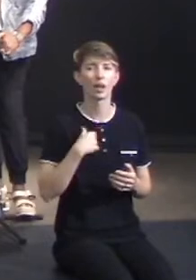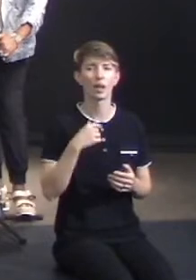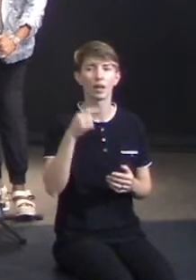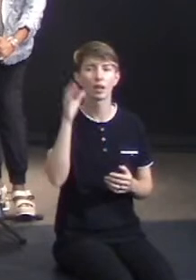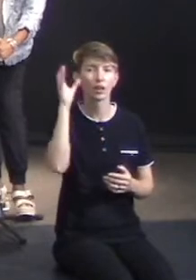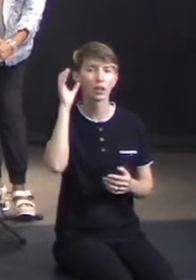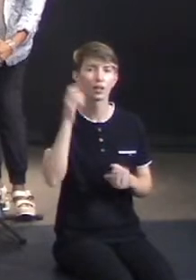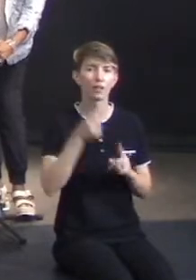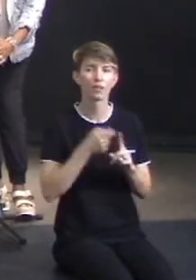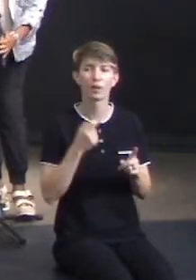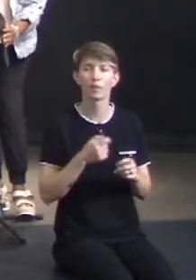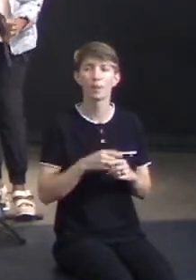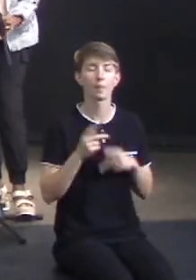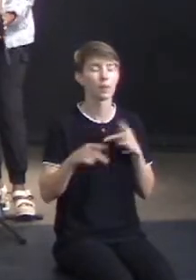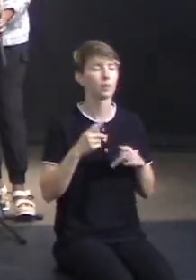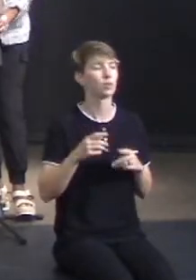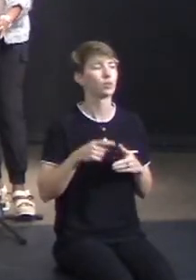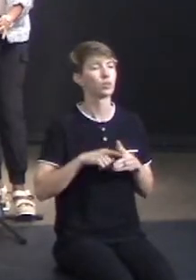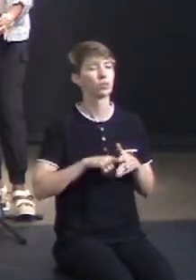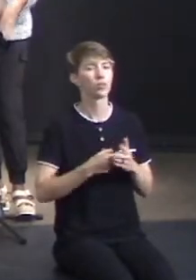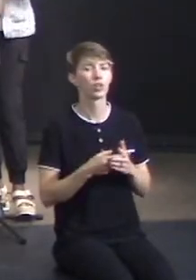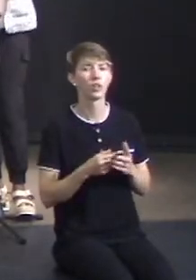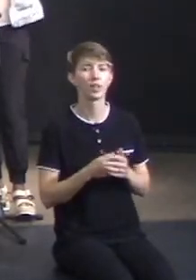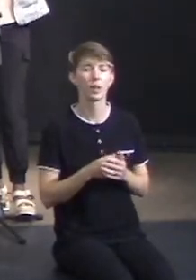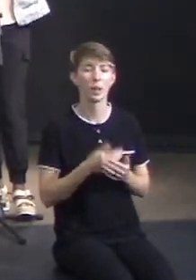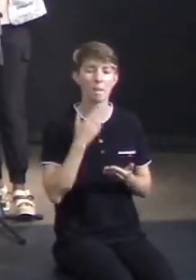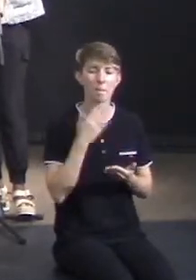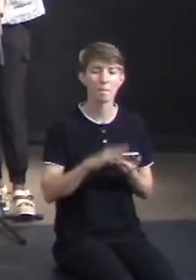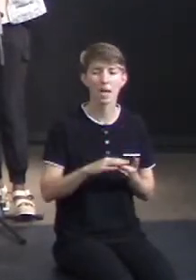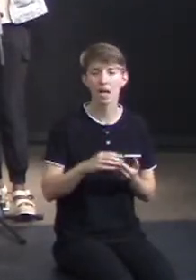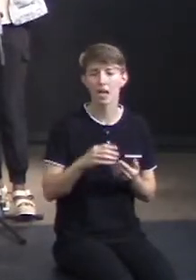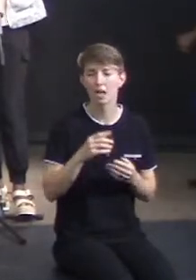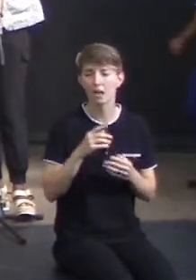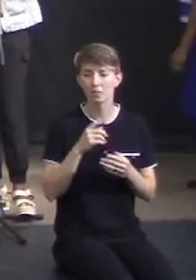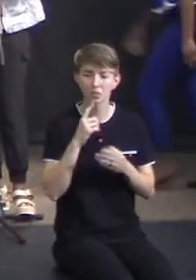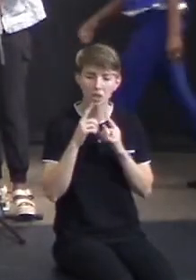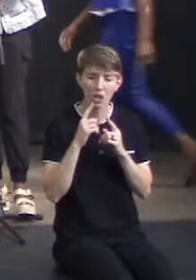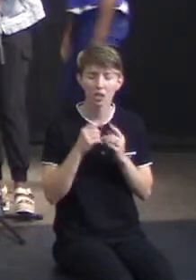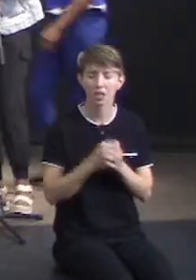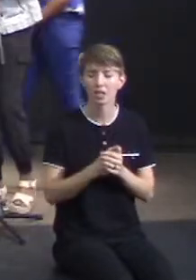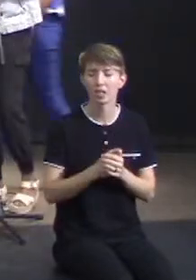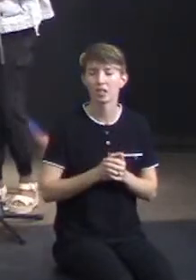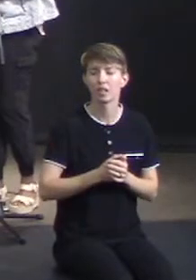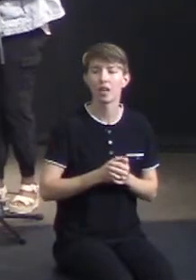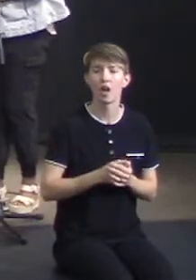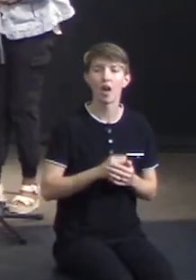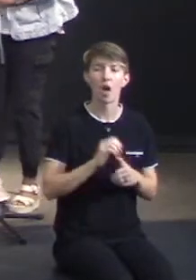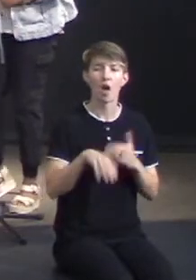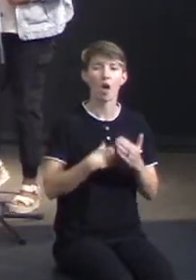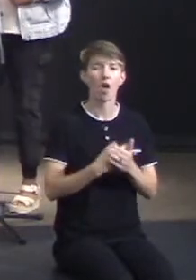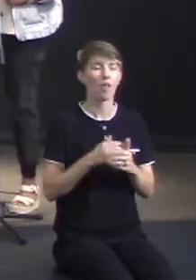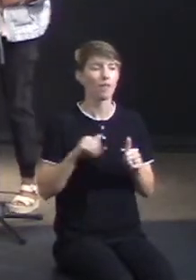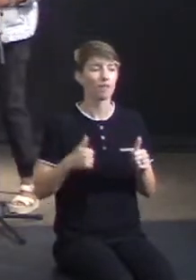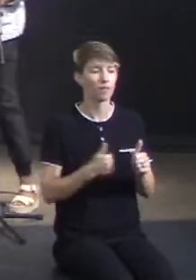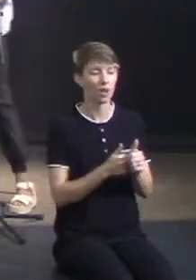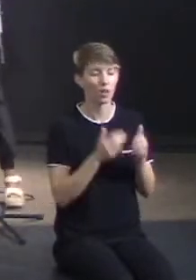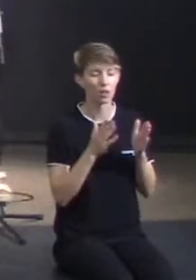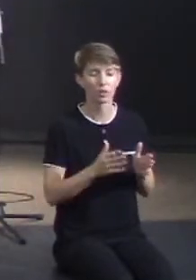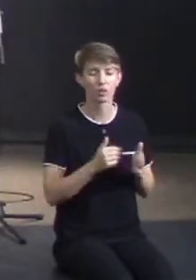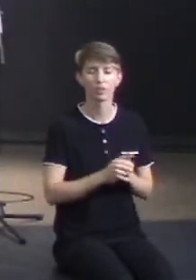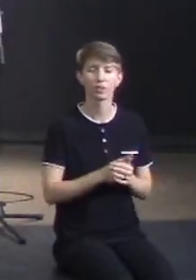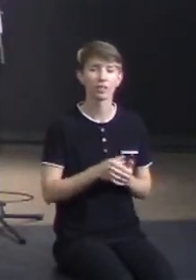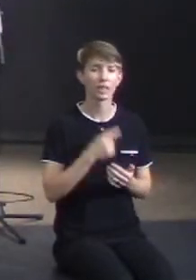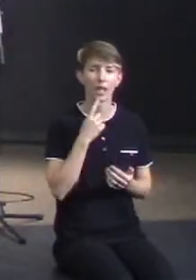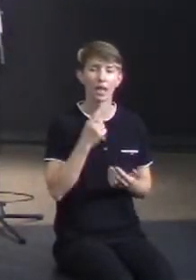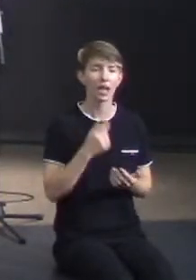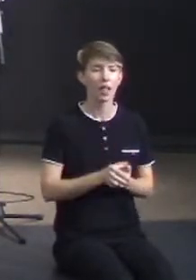bad mouthing him and all that kind of stuff. And then he got, all these guys like followers are like, dude, like they're speaking poorly of you. They're speaking terribly